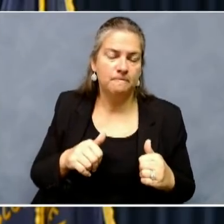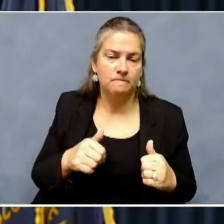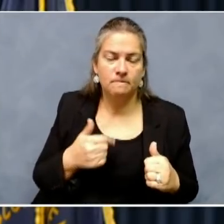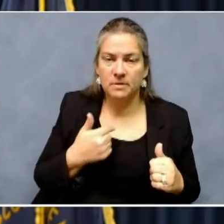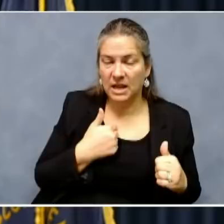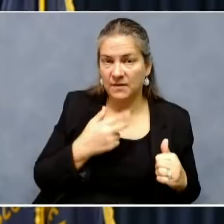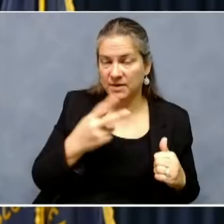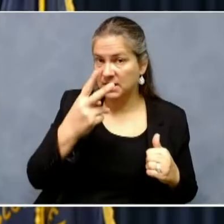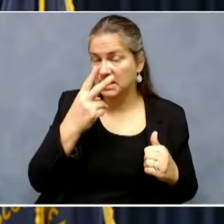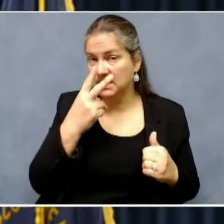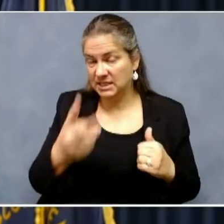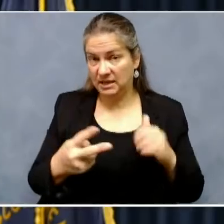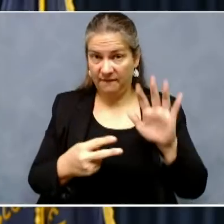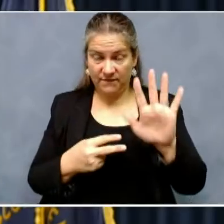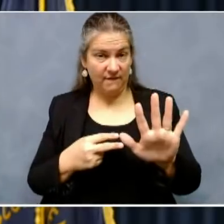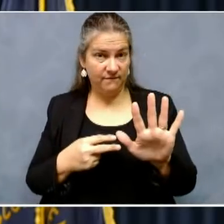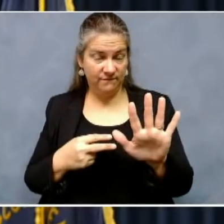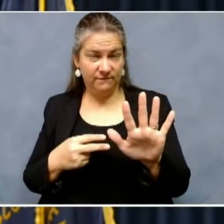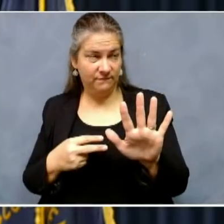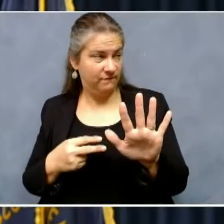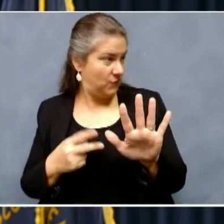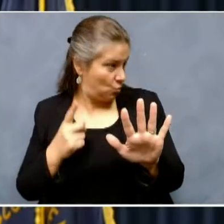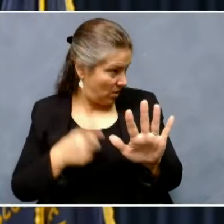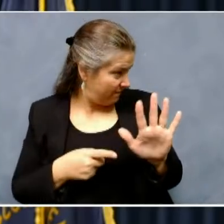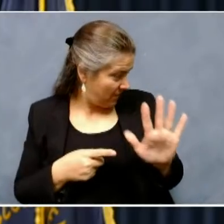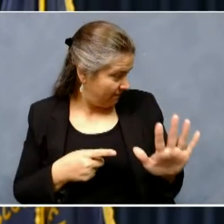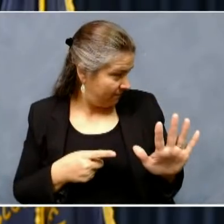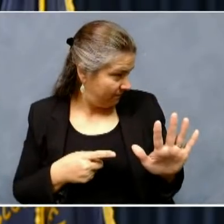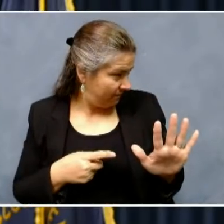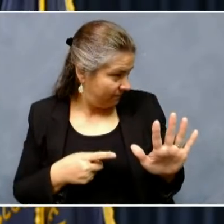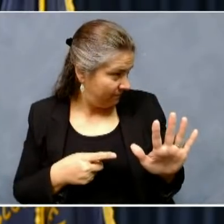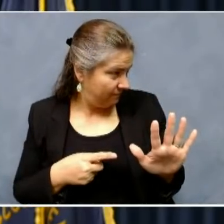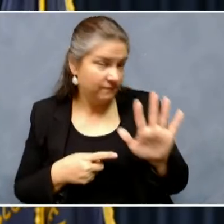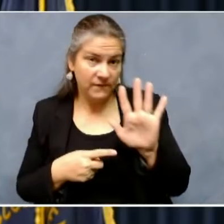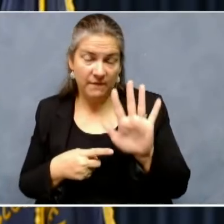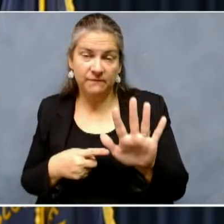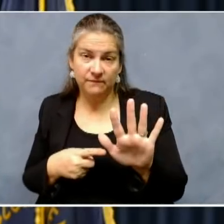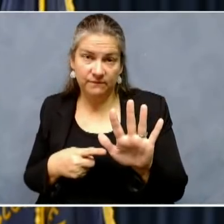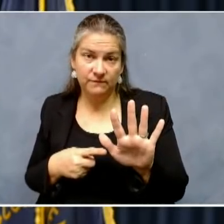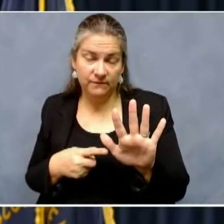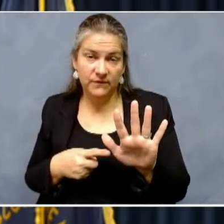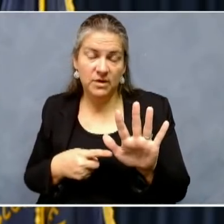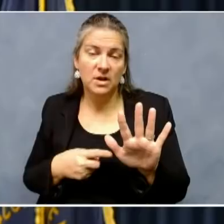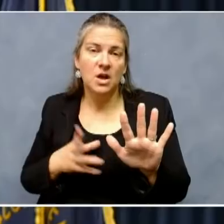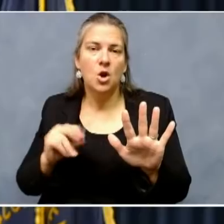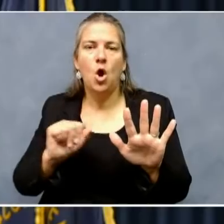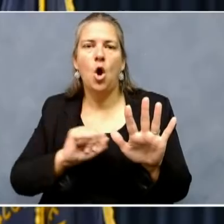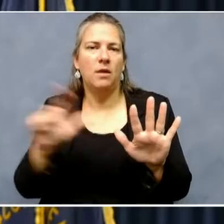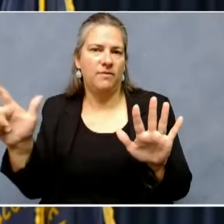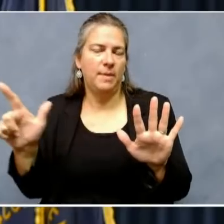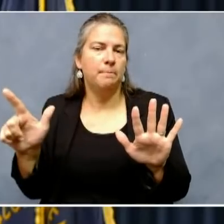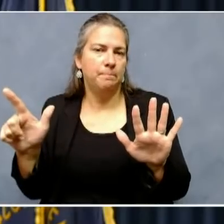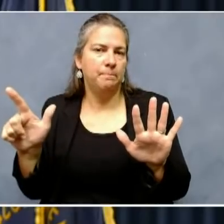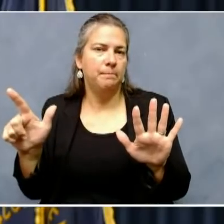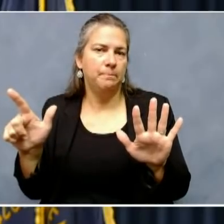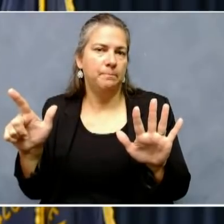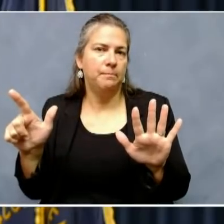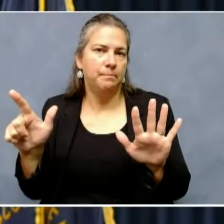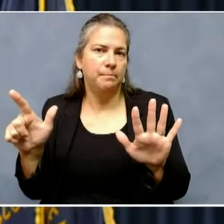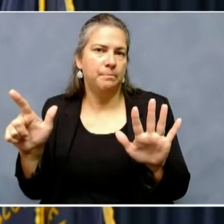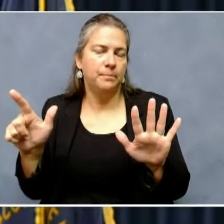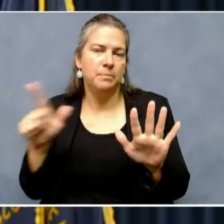the 5. Am I right, Scotty? It's 5. The 5, and all of them would be